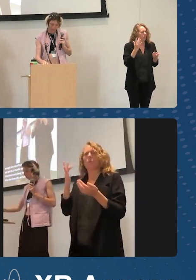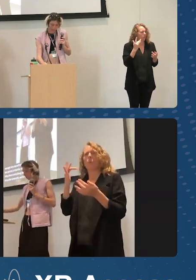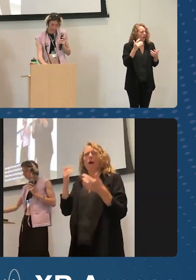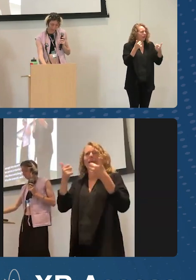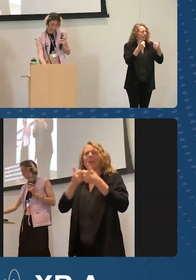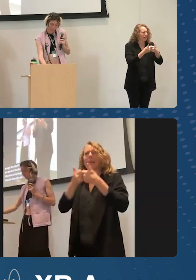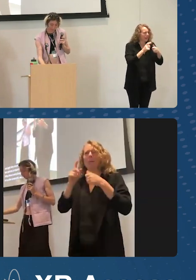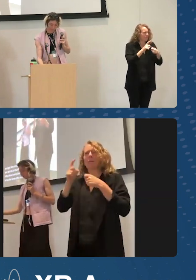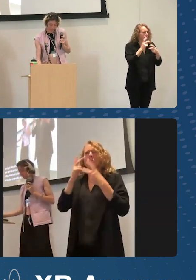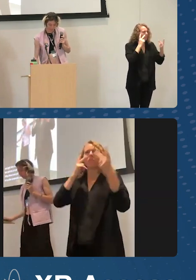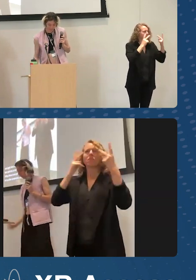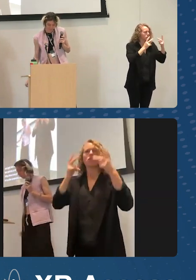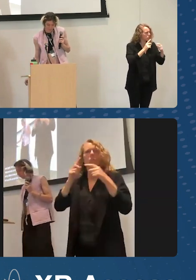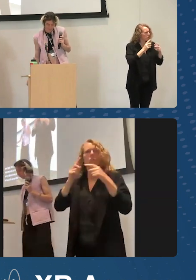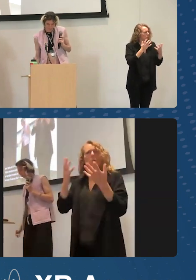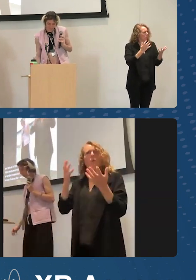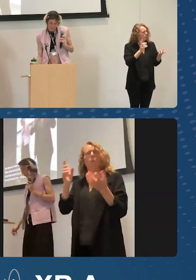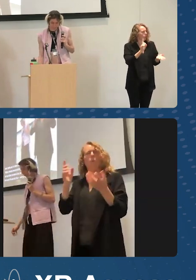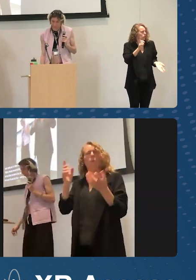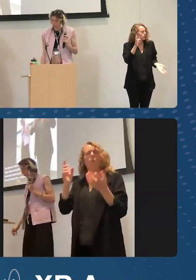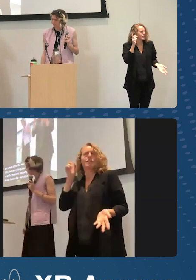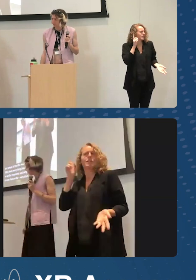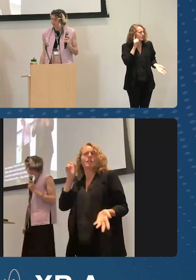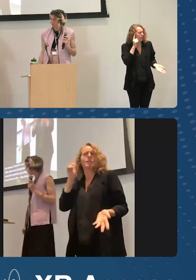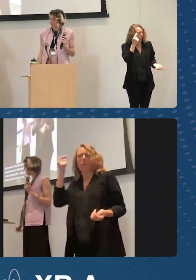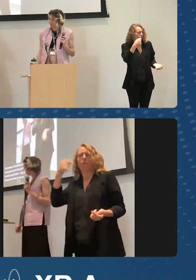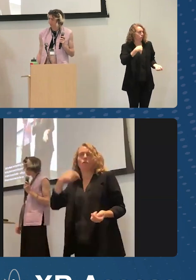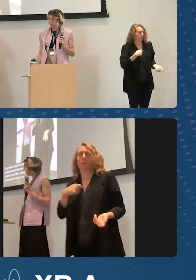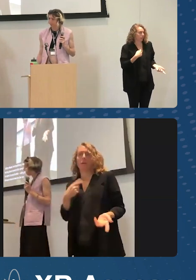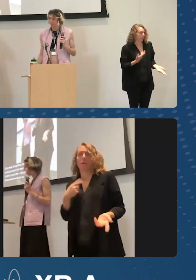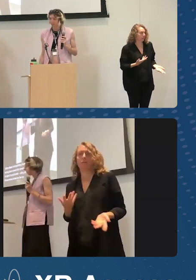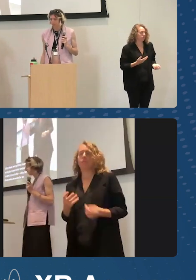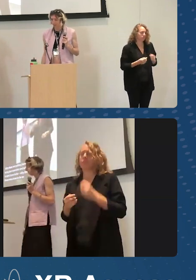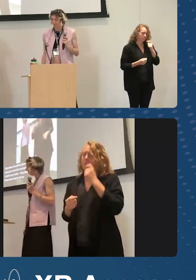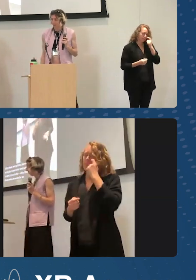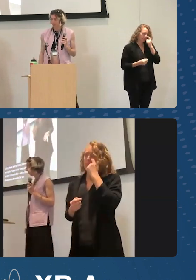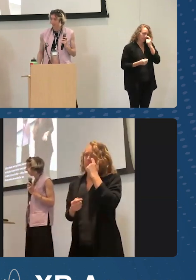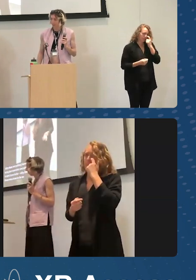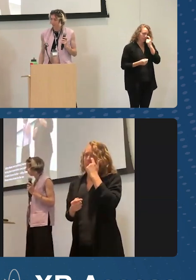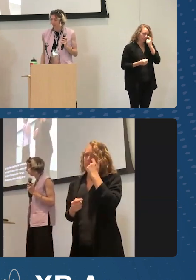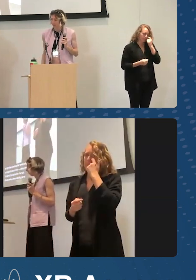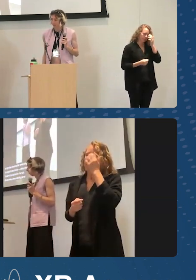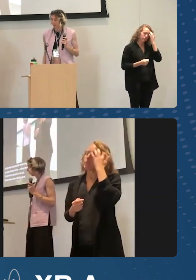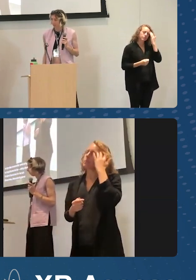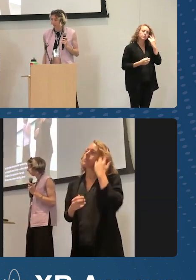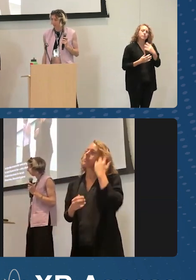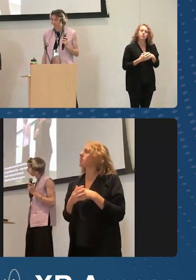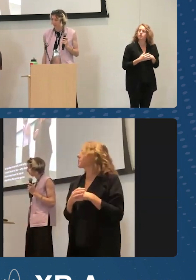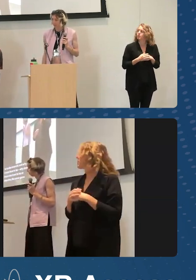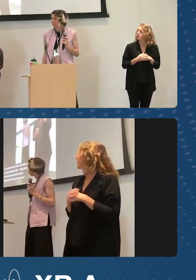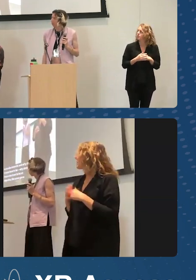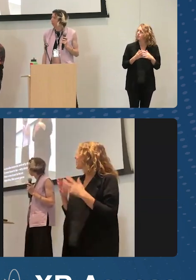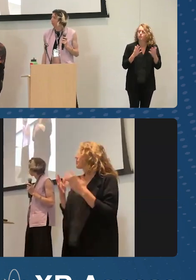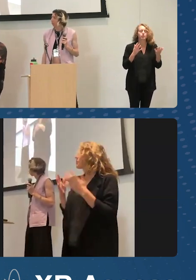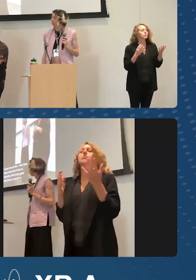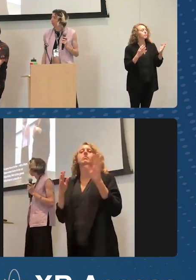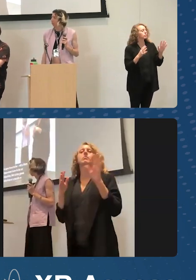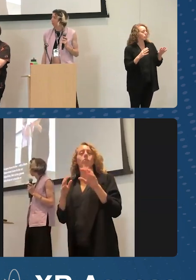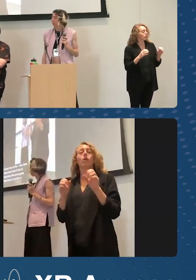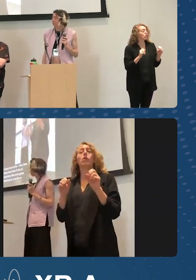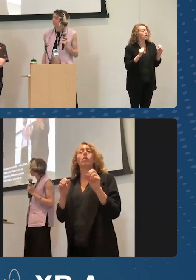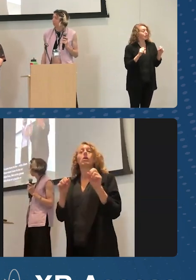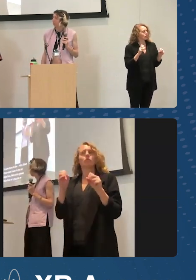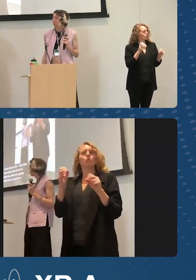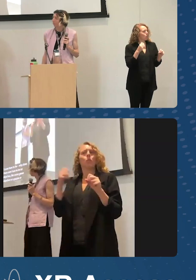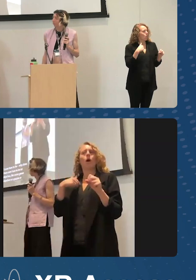puzzle or something like that? So I was going, so I really wanted to create